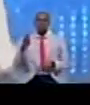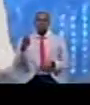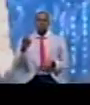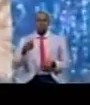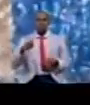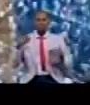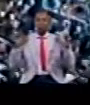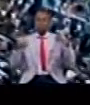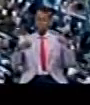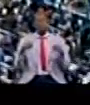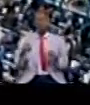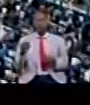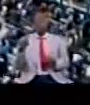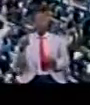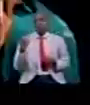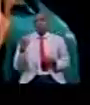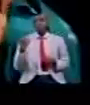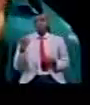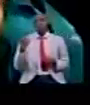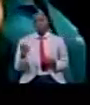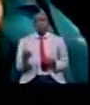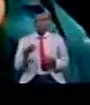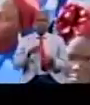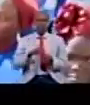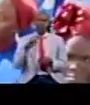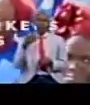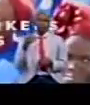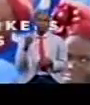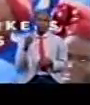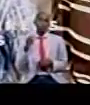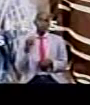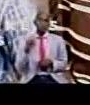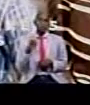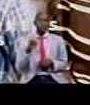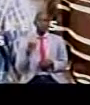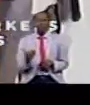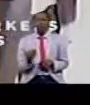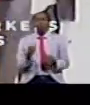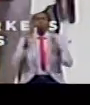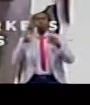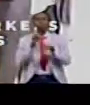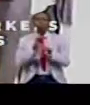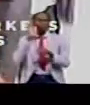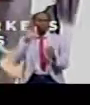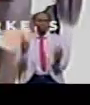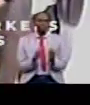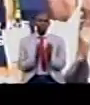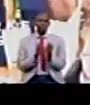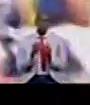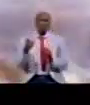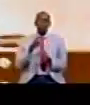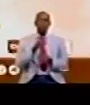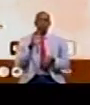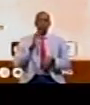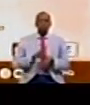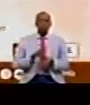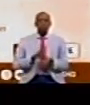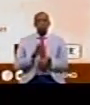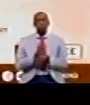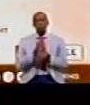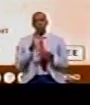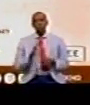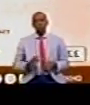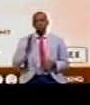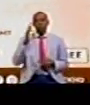so prosper us in a way that we'll be able to cater for our household. we're able to meet the